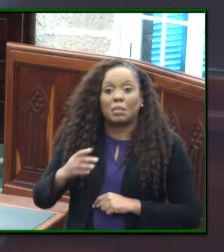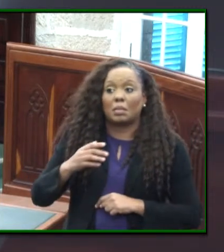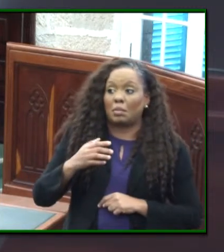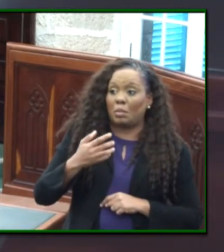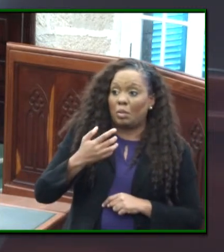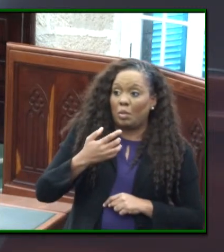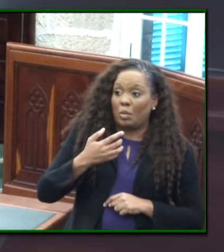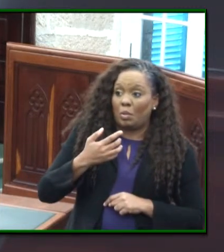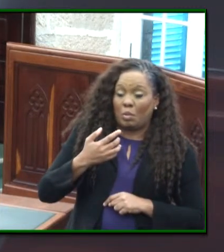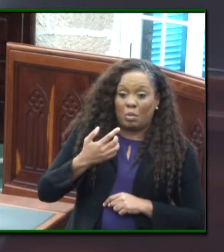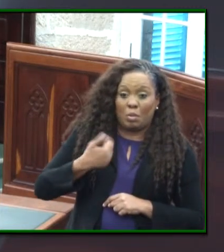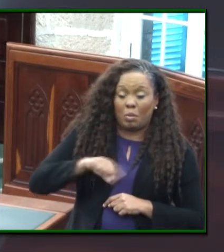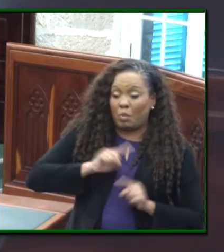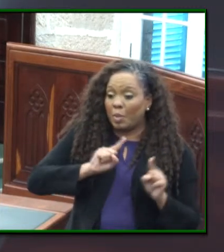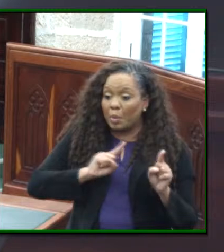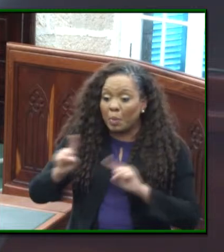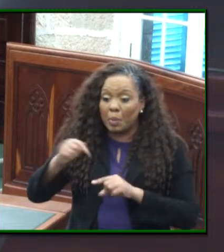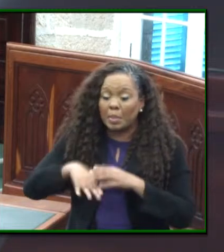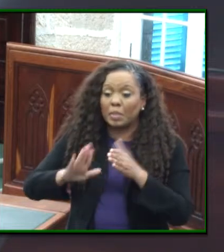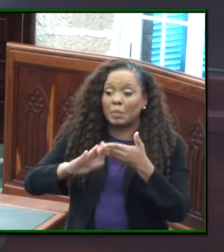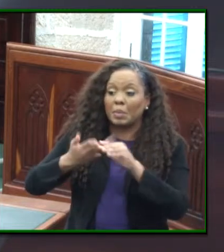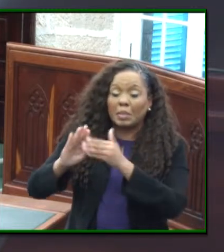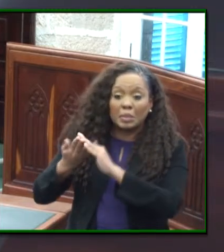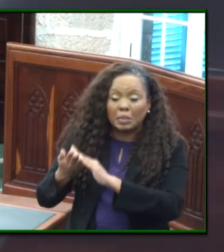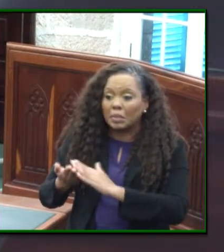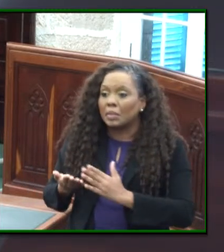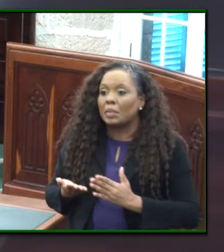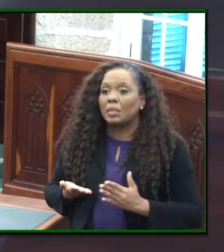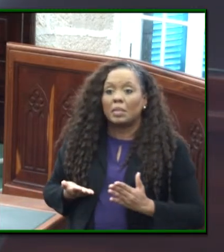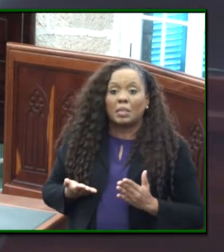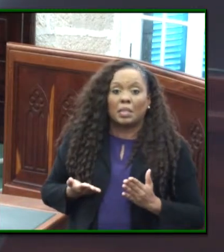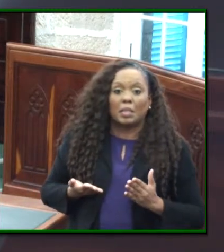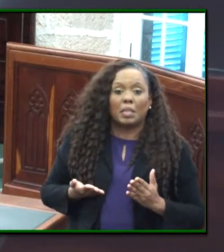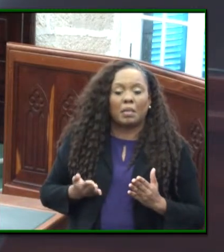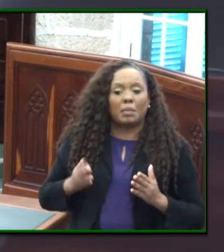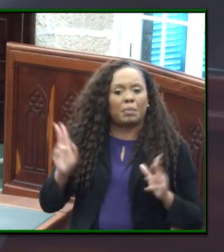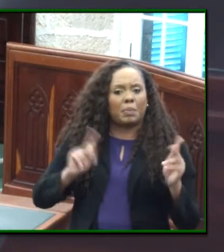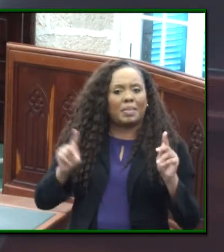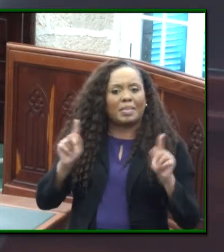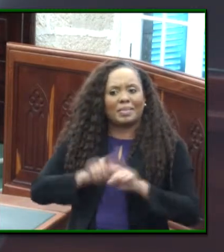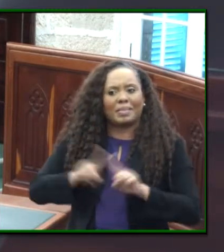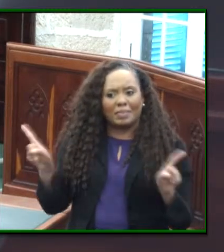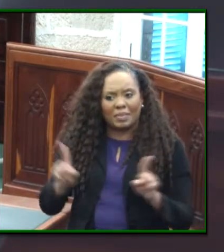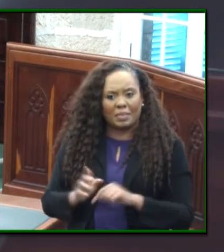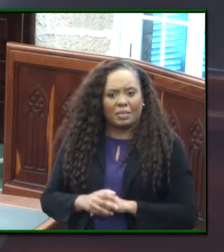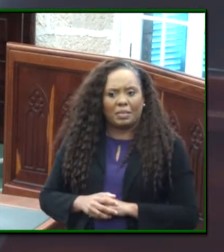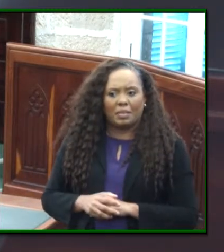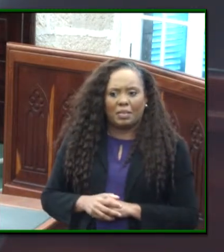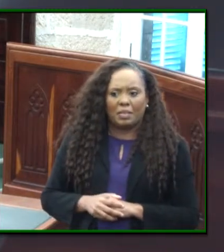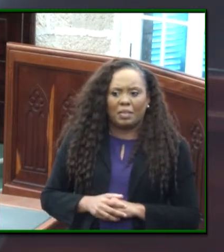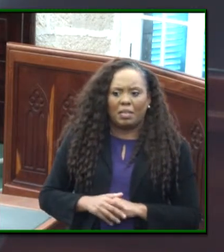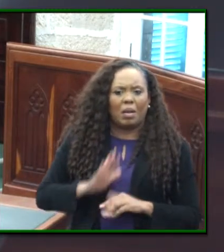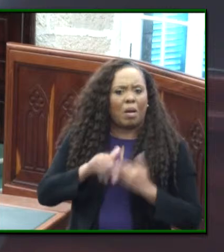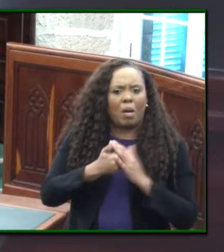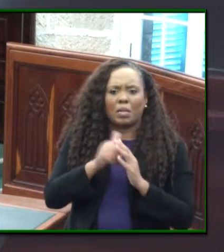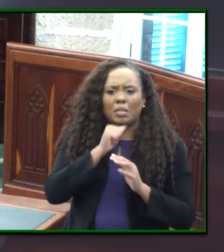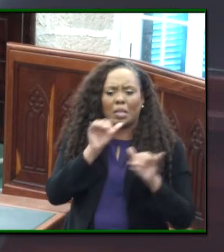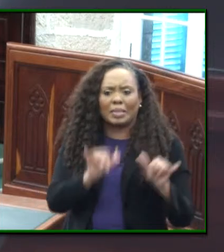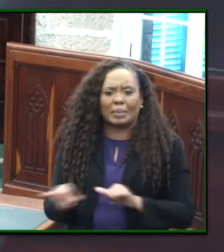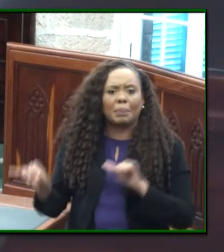was a one-size-fits-all, no problem. So that is one of the challenges that we have to look